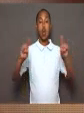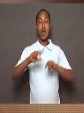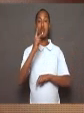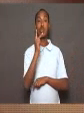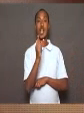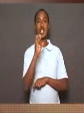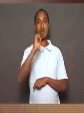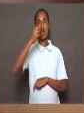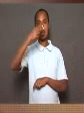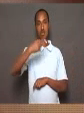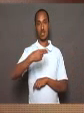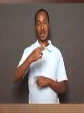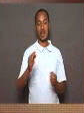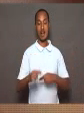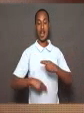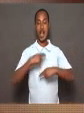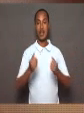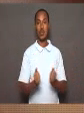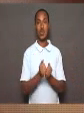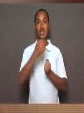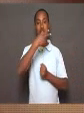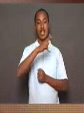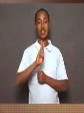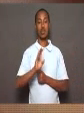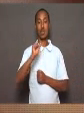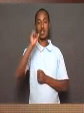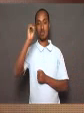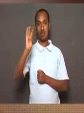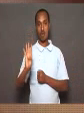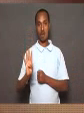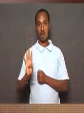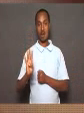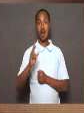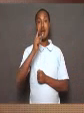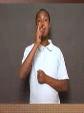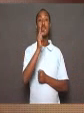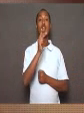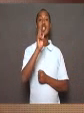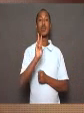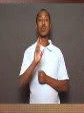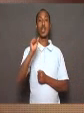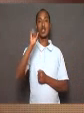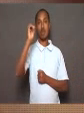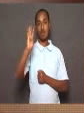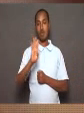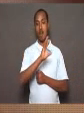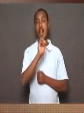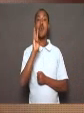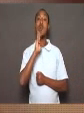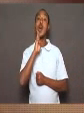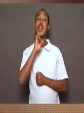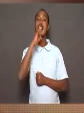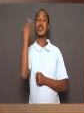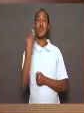potassium hydroxide reacts with sulfuric acid, potassium sulfate and water